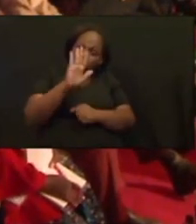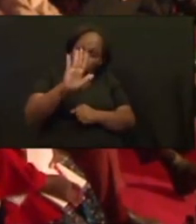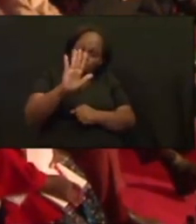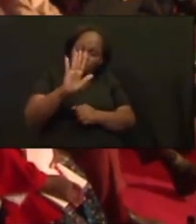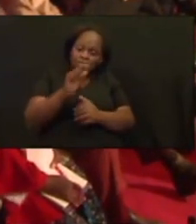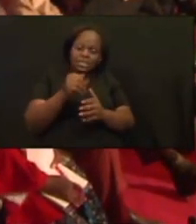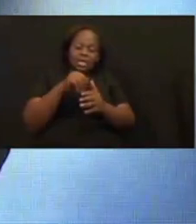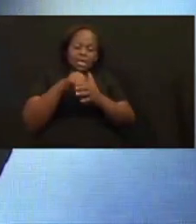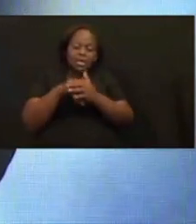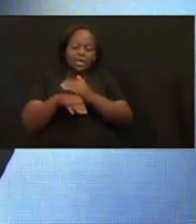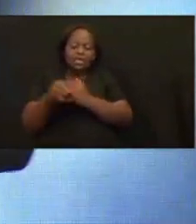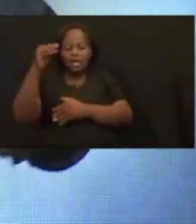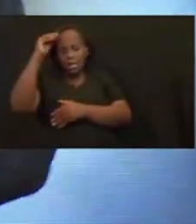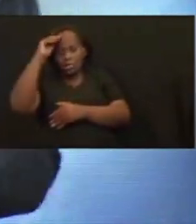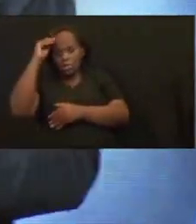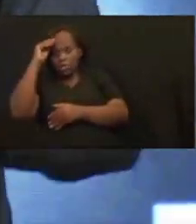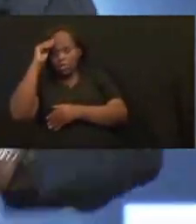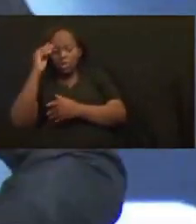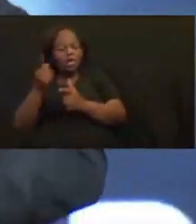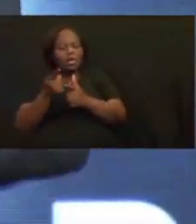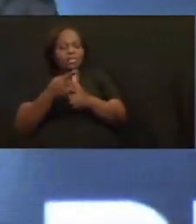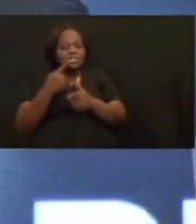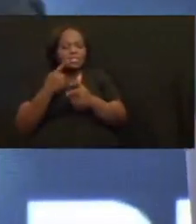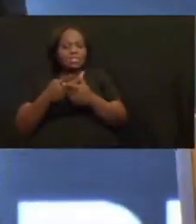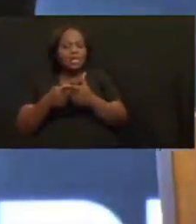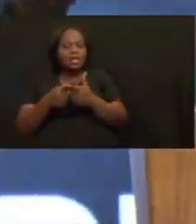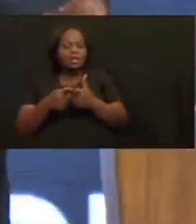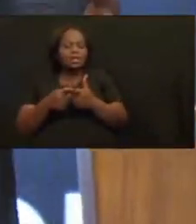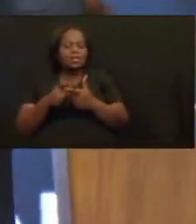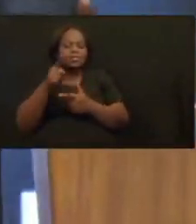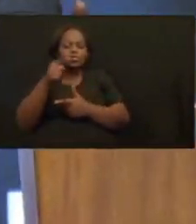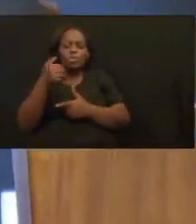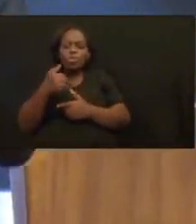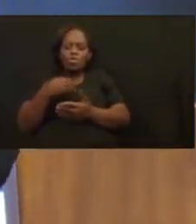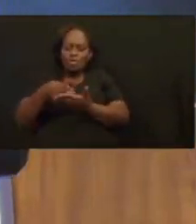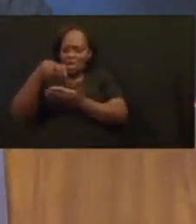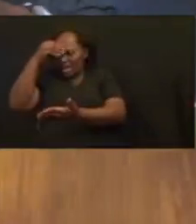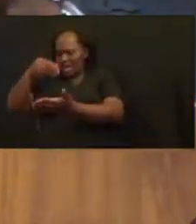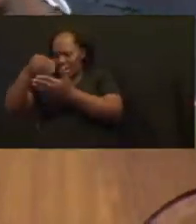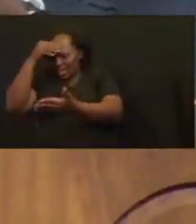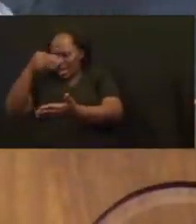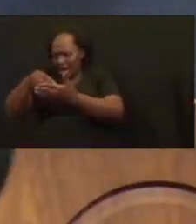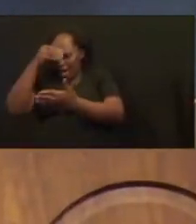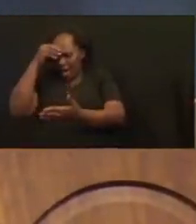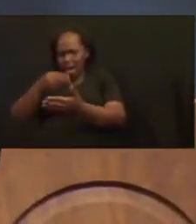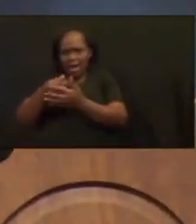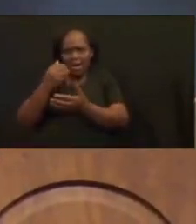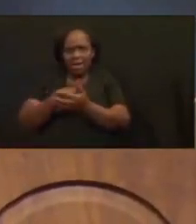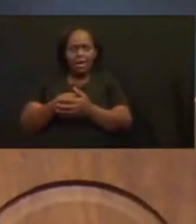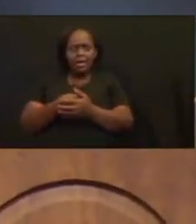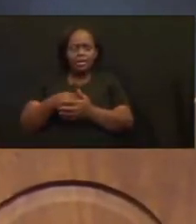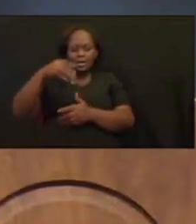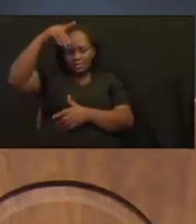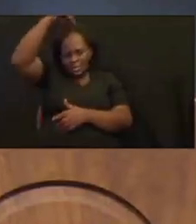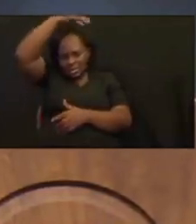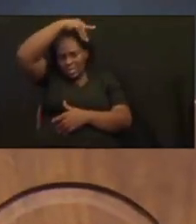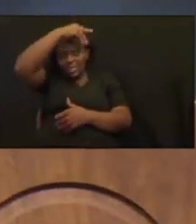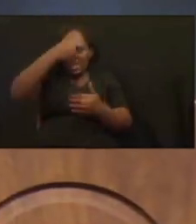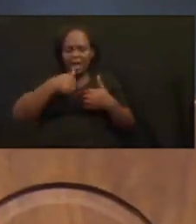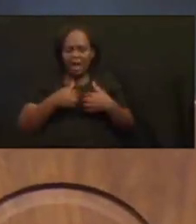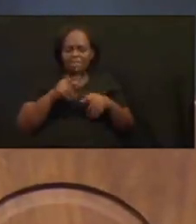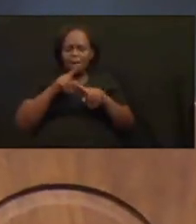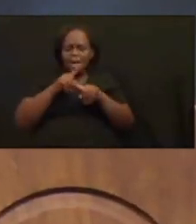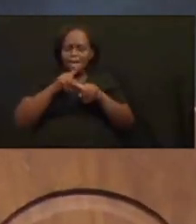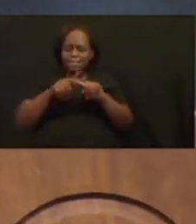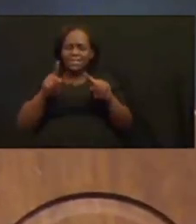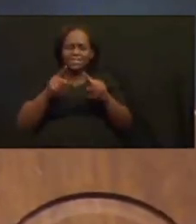failed. Because that will not give you access enough. So what drives our pursuit and continuity